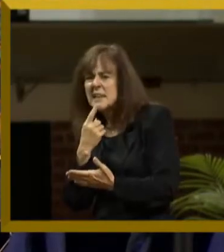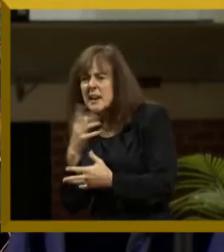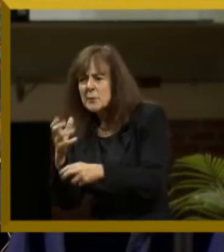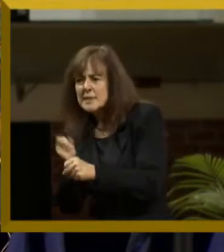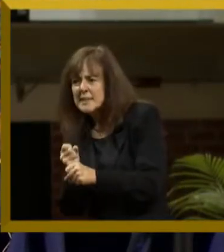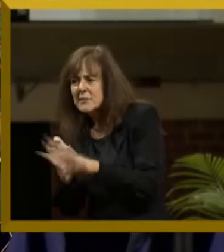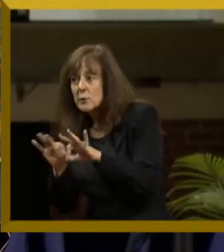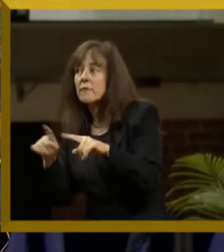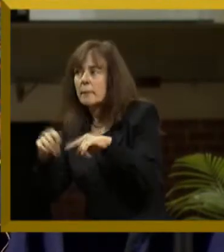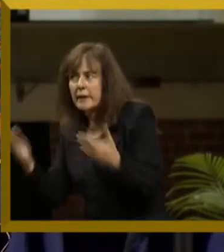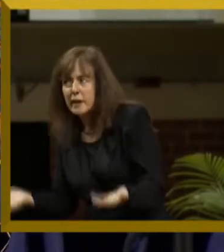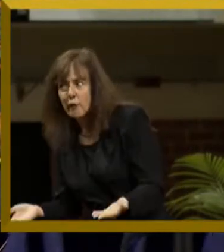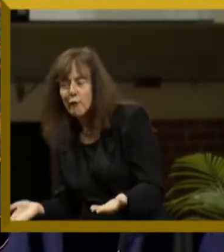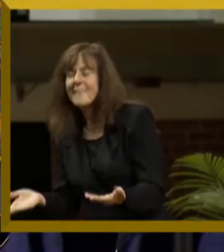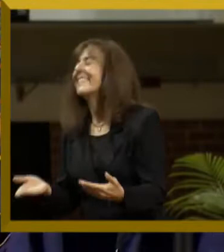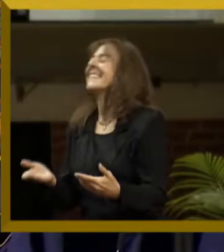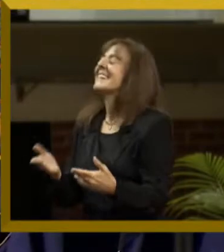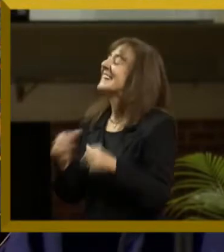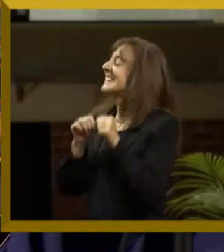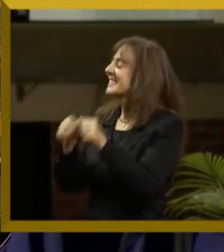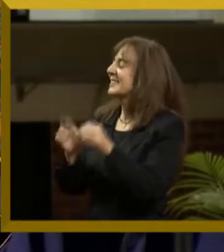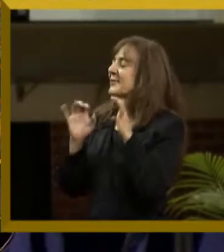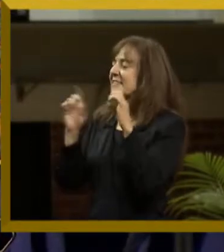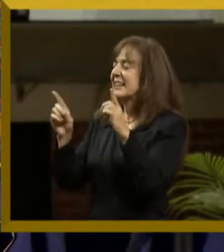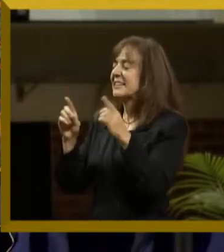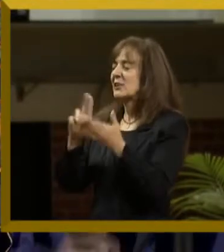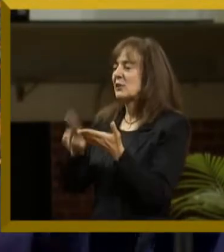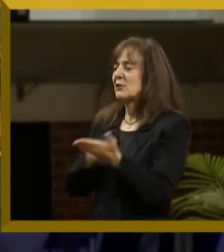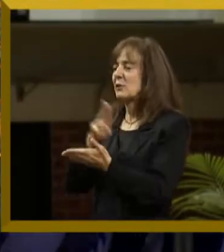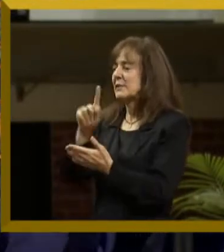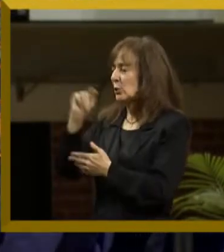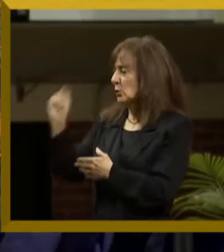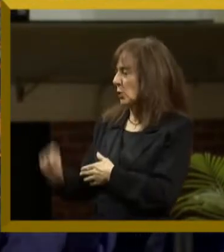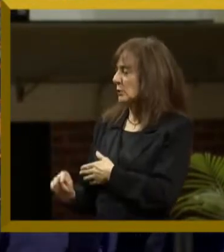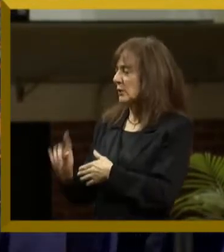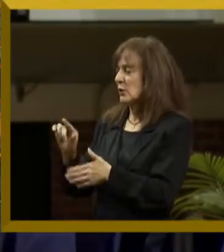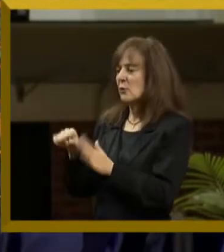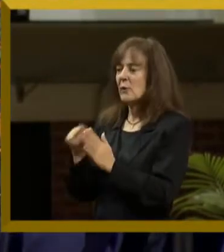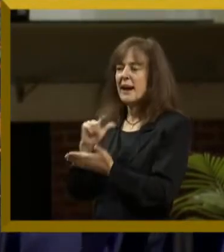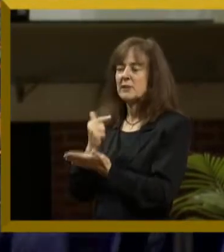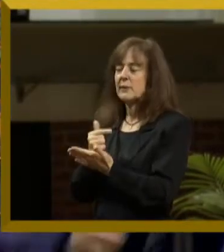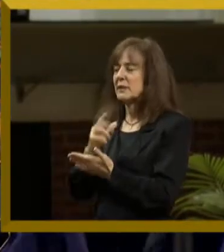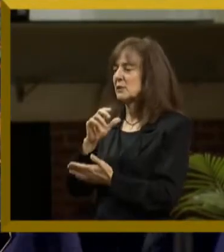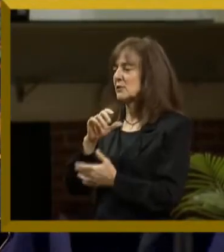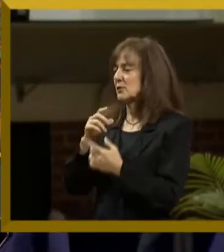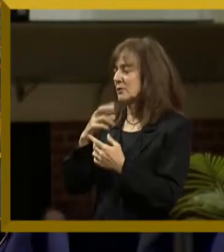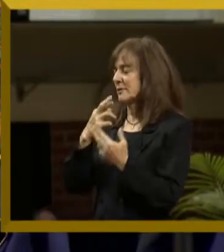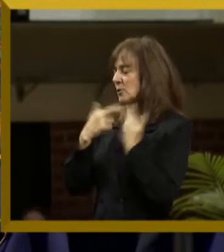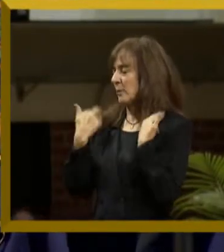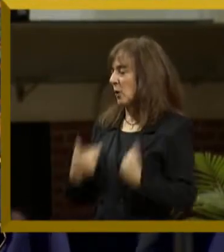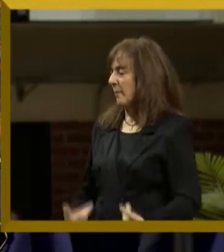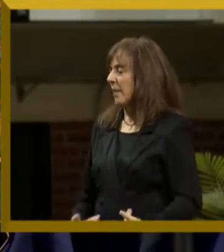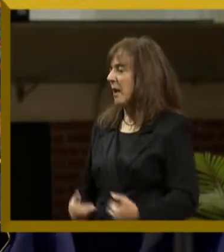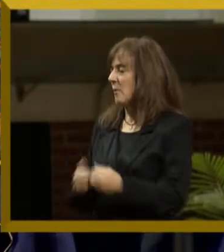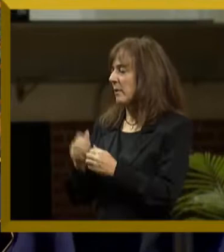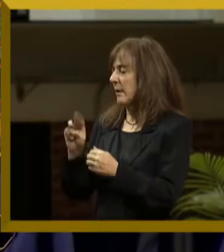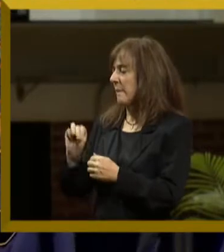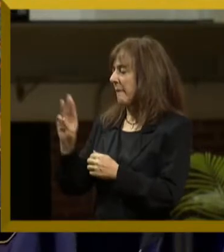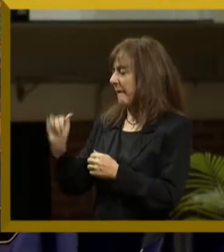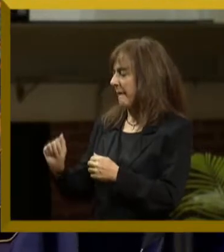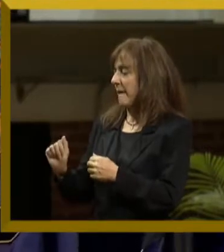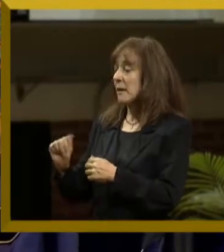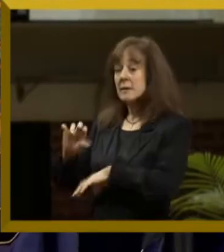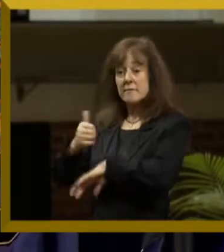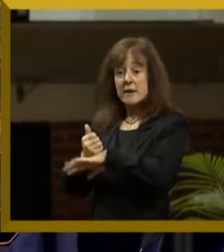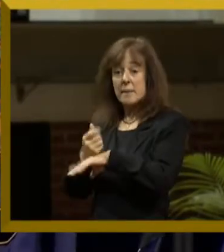received the degree from here? He continued his education at the University of Tulsa, graduating summa cum laude with an MBA degree. He is the